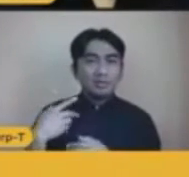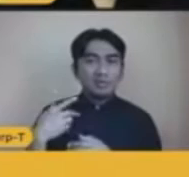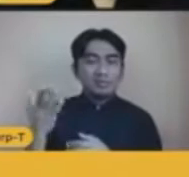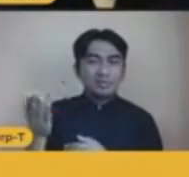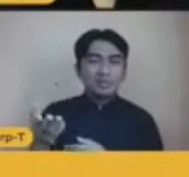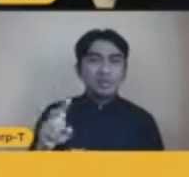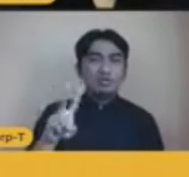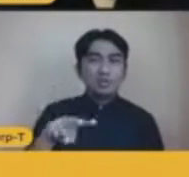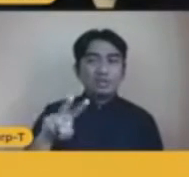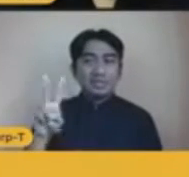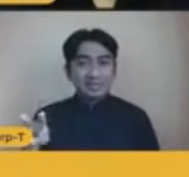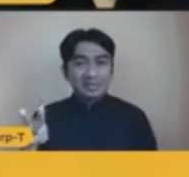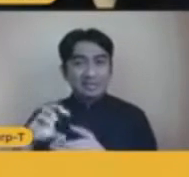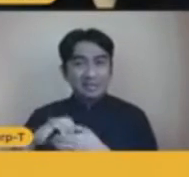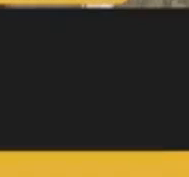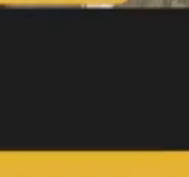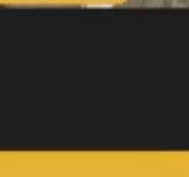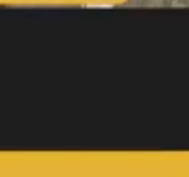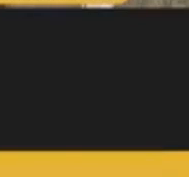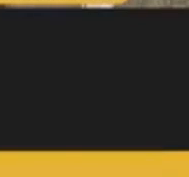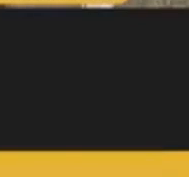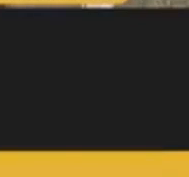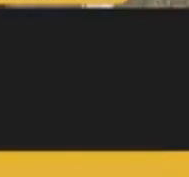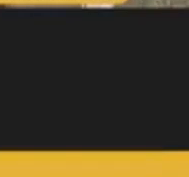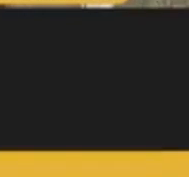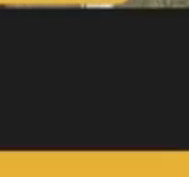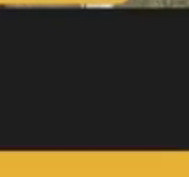22nd chromosome has 3 copies instead of the usual 2.